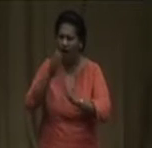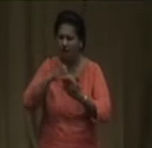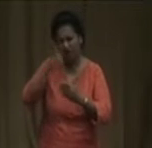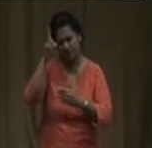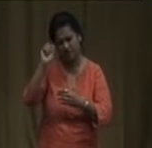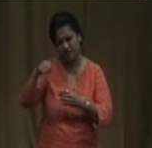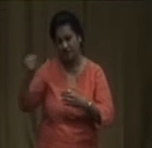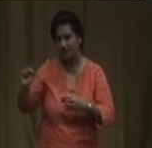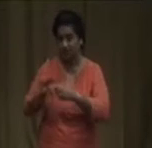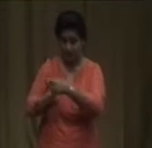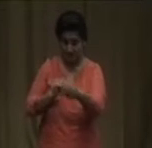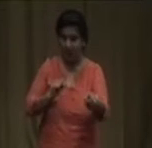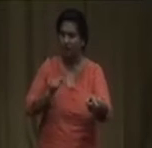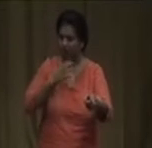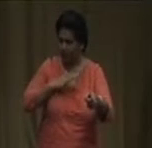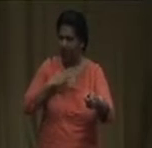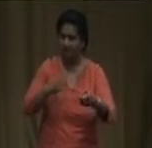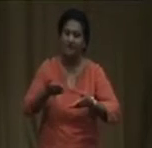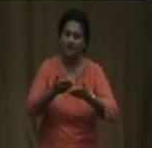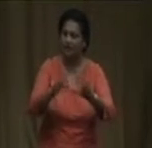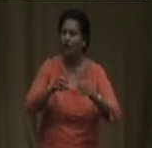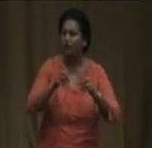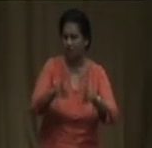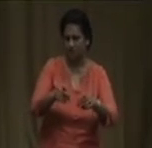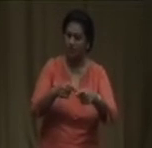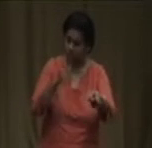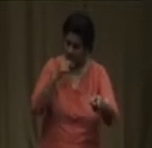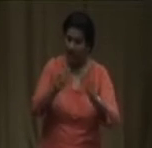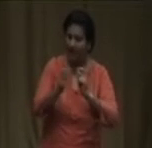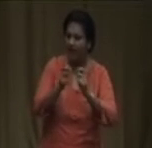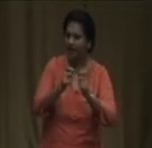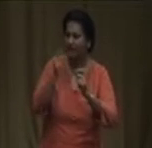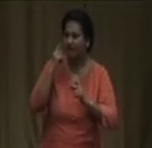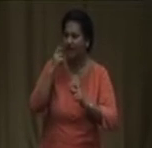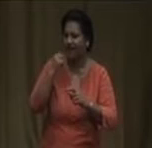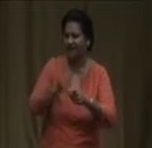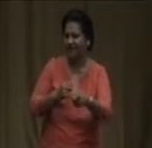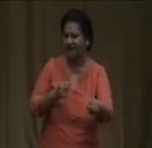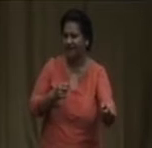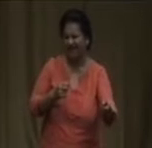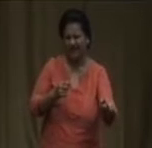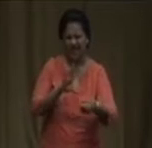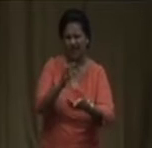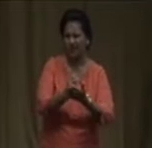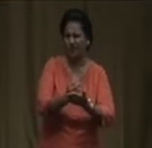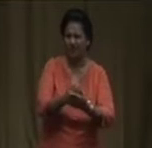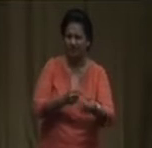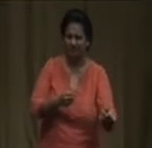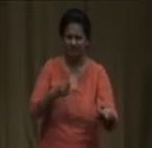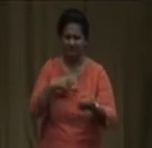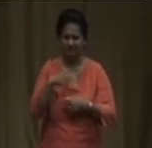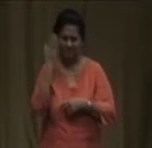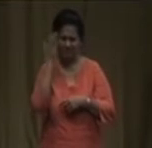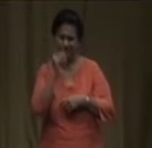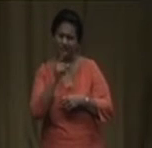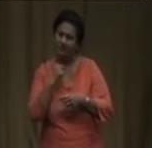higher education. And if they feel that they are likely to succeed, they can then take assessment